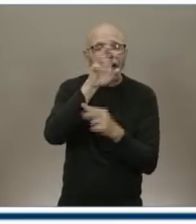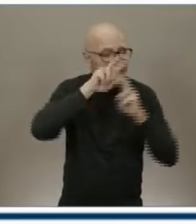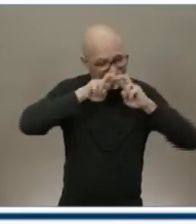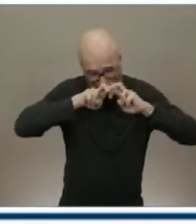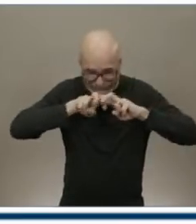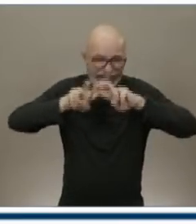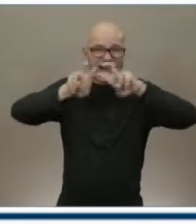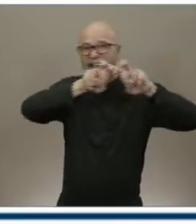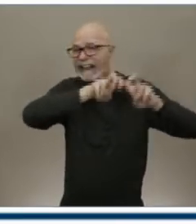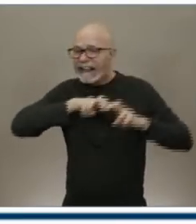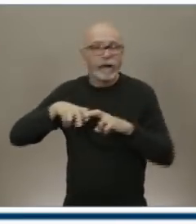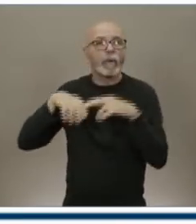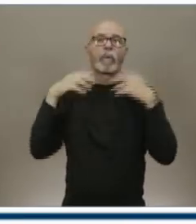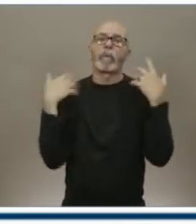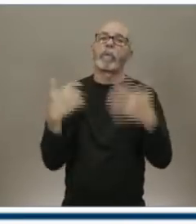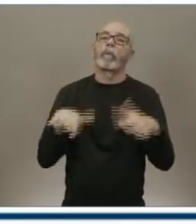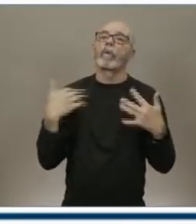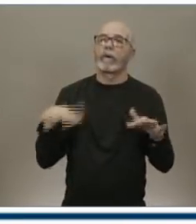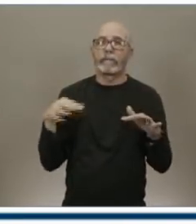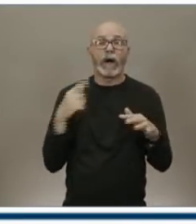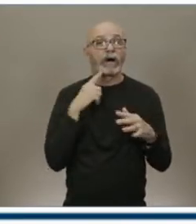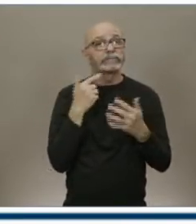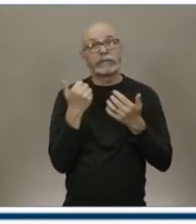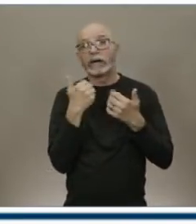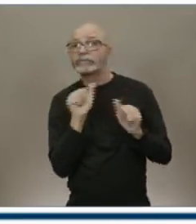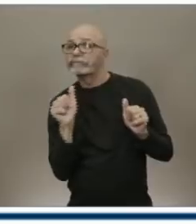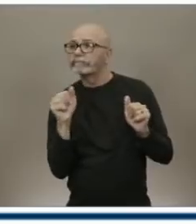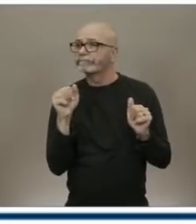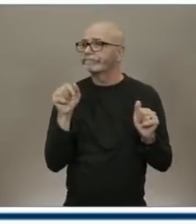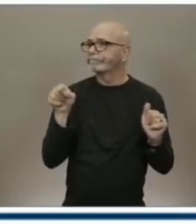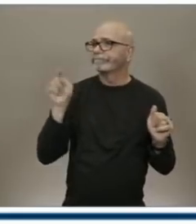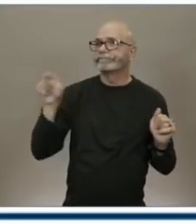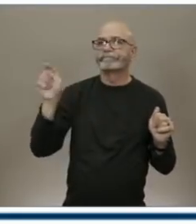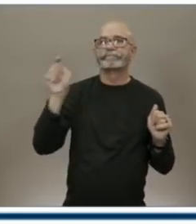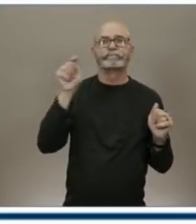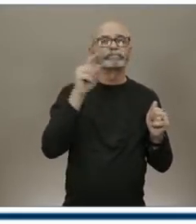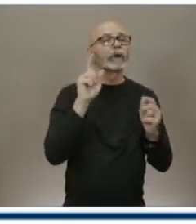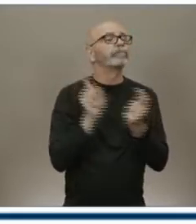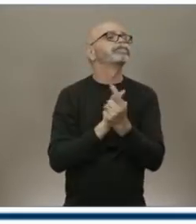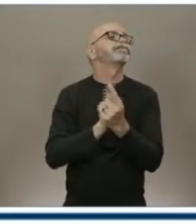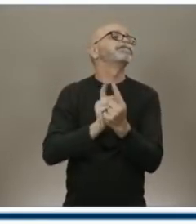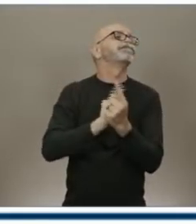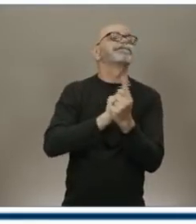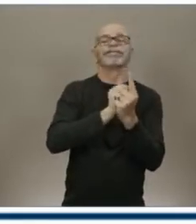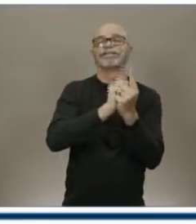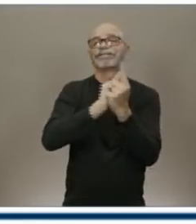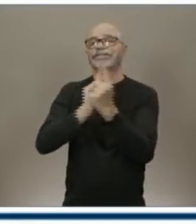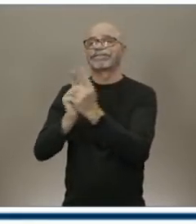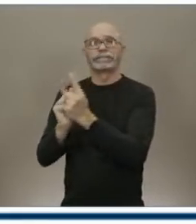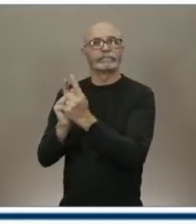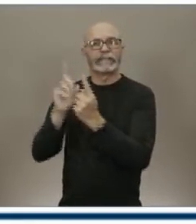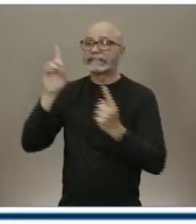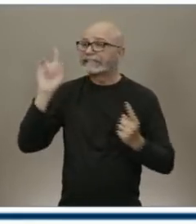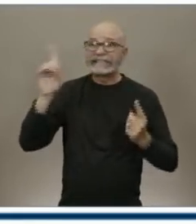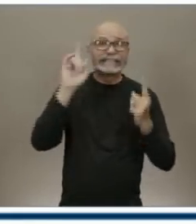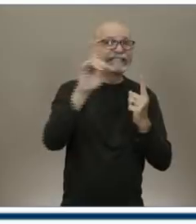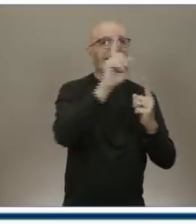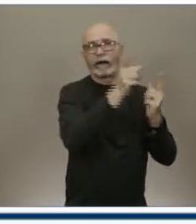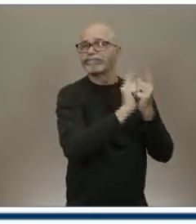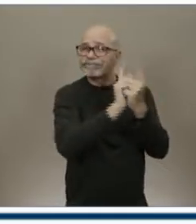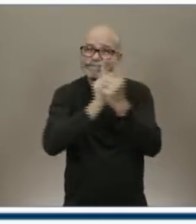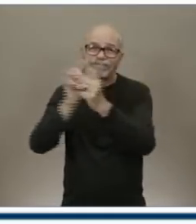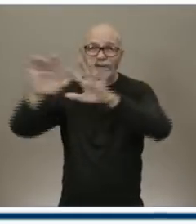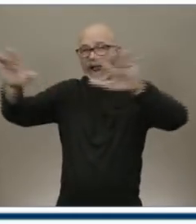people, especially those who have active social lives, people who have many close social interactions with different people